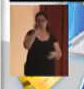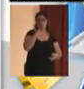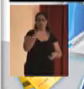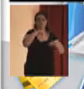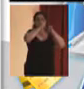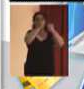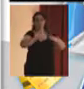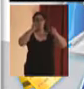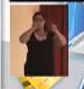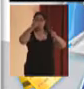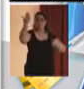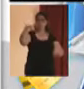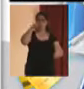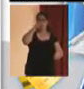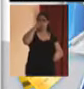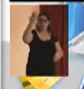ONCE